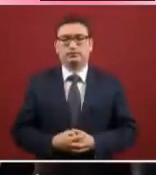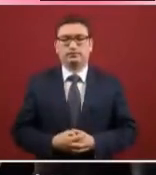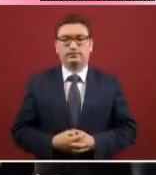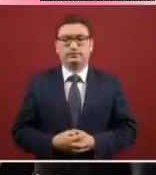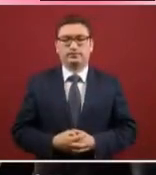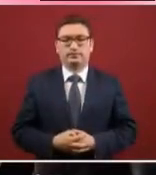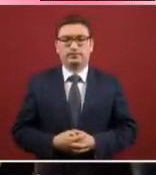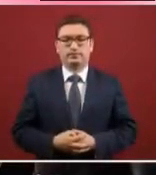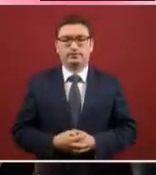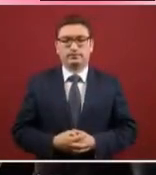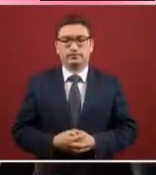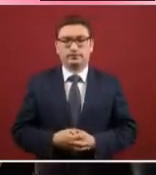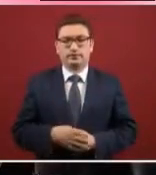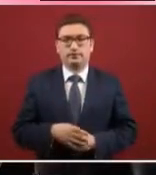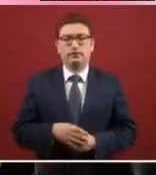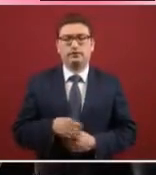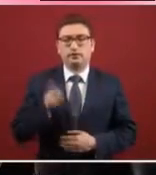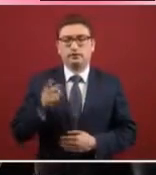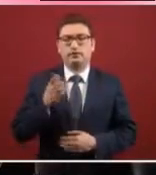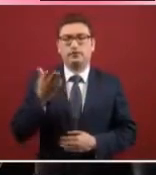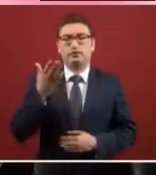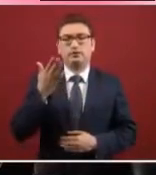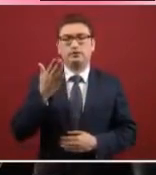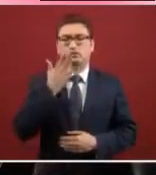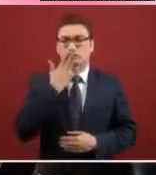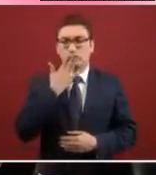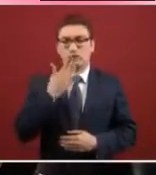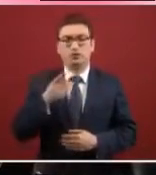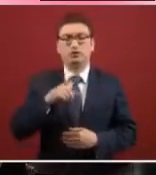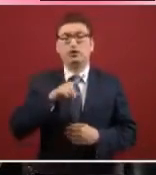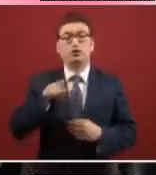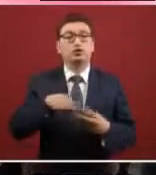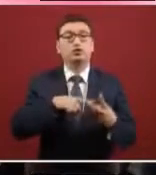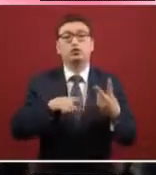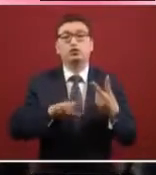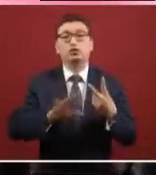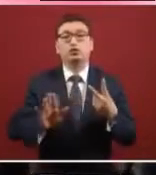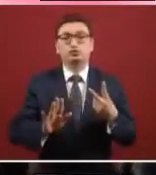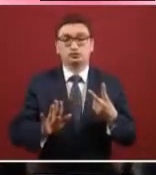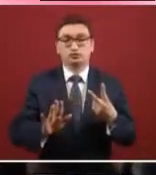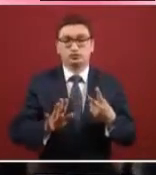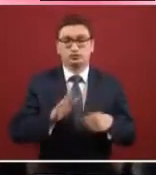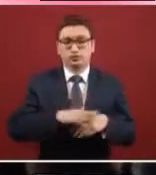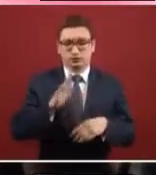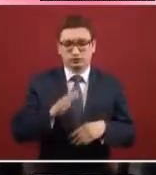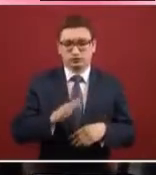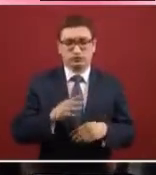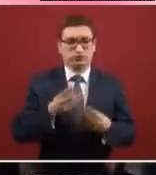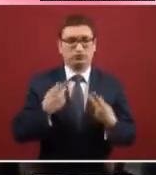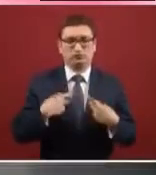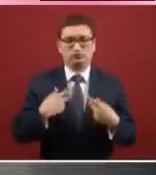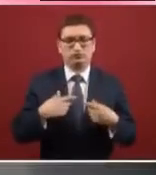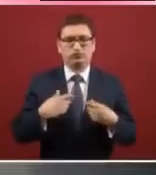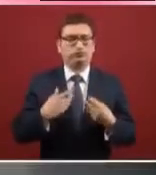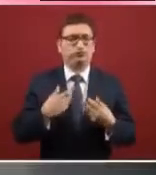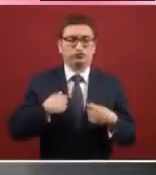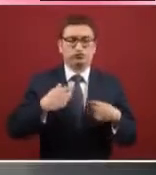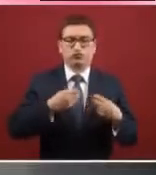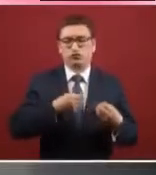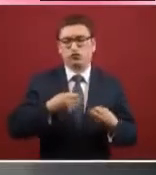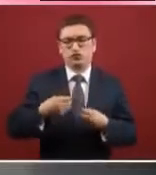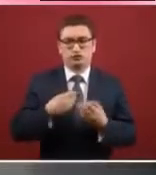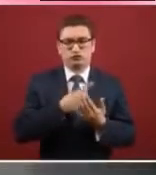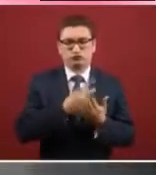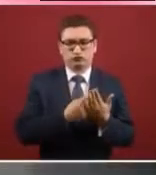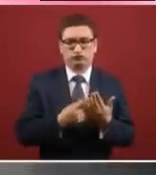hablar de eso, ¿no? So we can talk about something. Dos más. Two more. Porque hay mucha agenda. Because there's a big